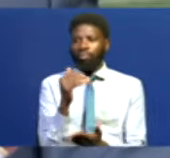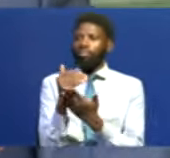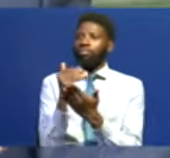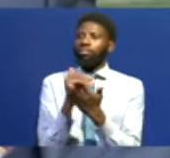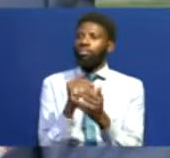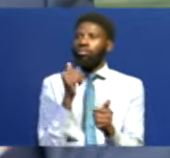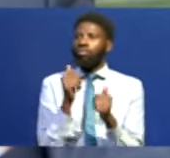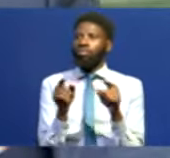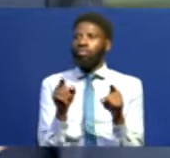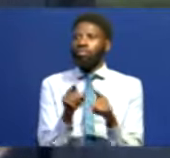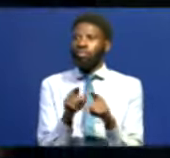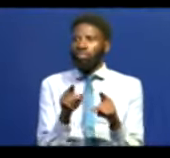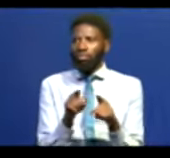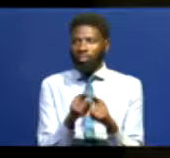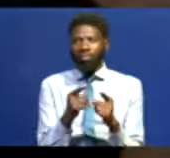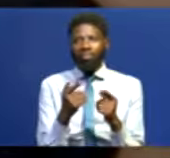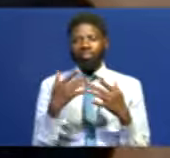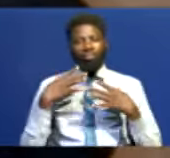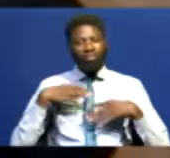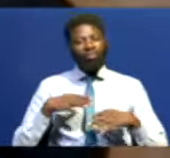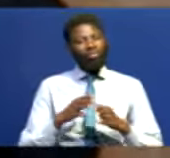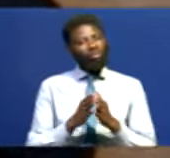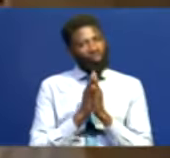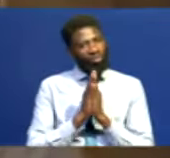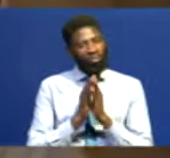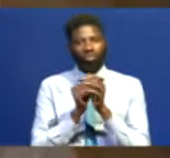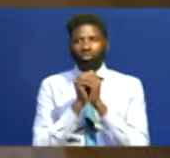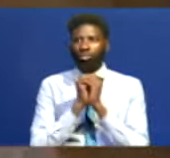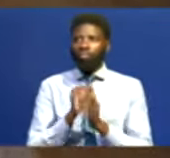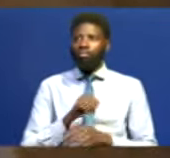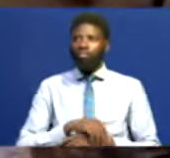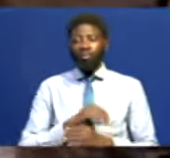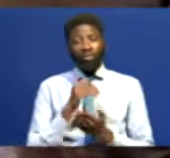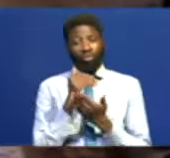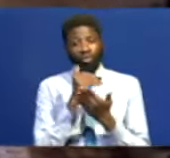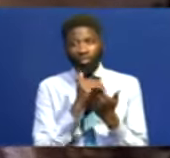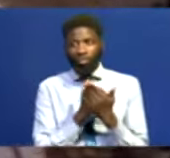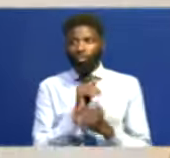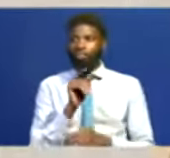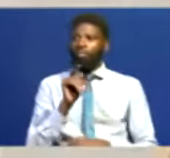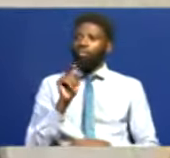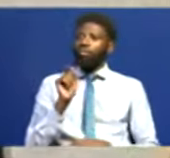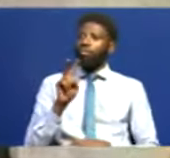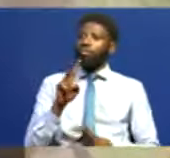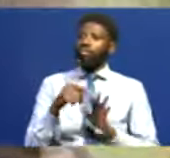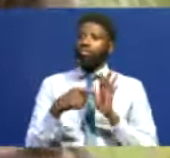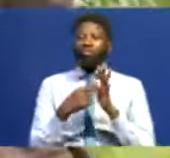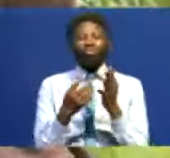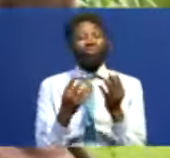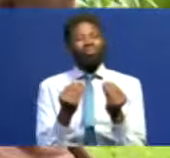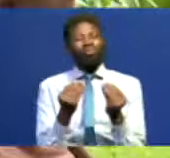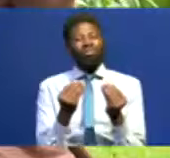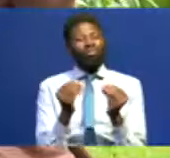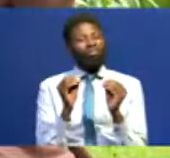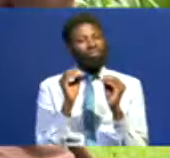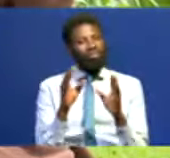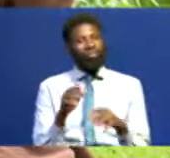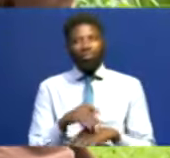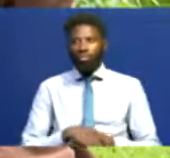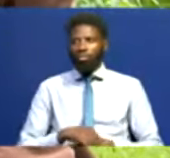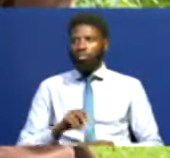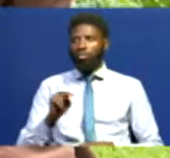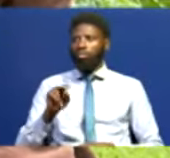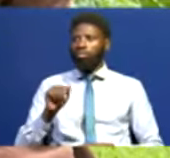was almost like a religion. But getting the programs on air was not an easy task. Eulalia Namai was the